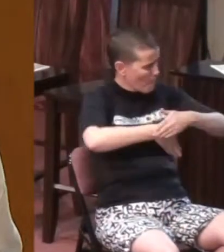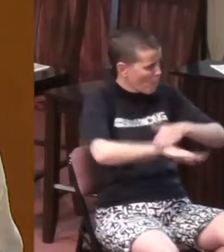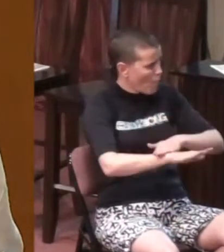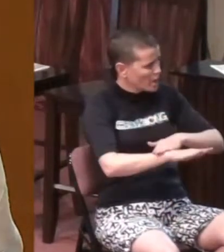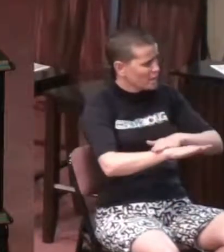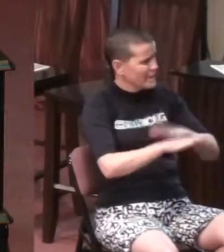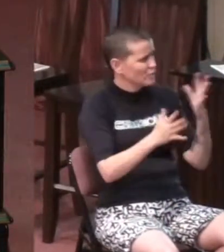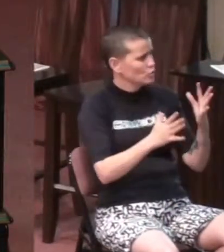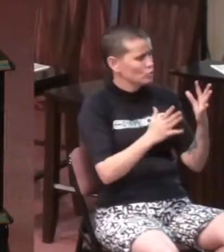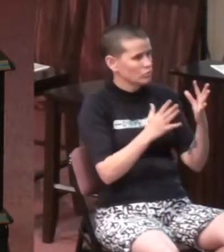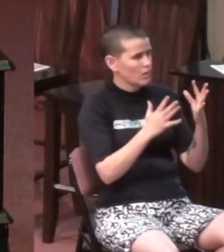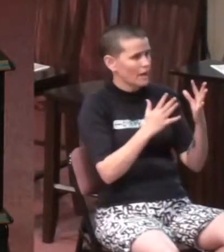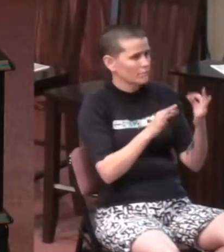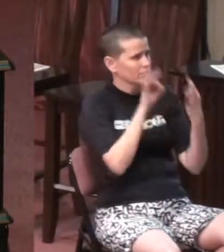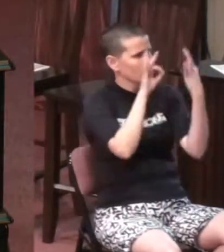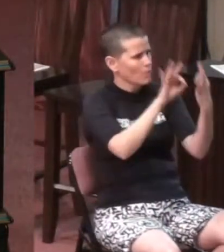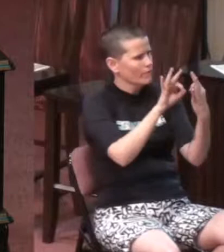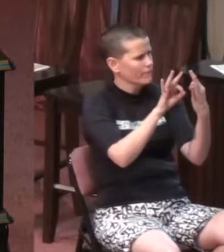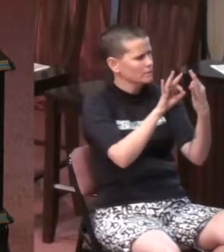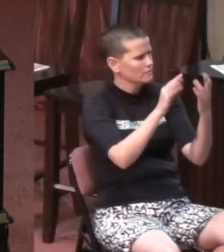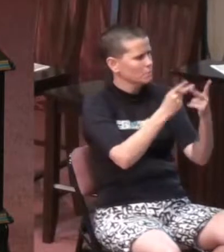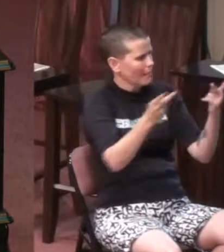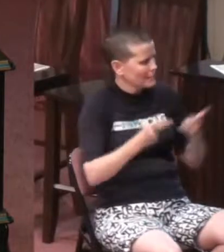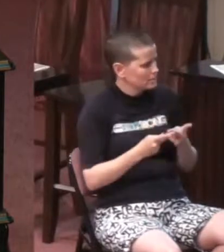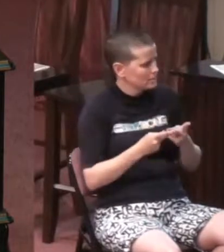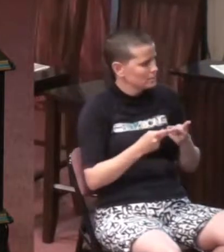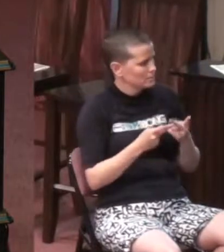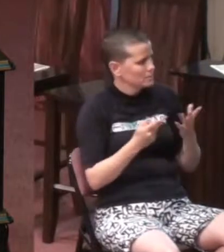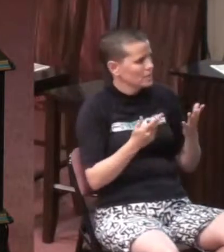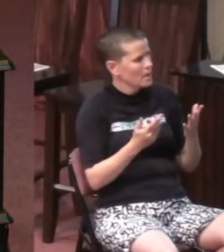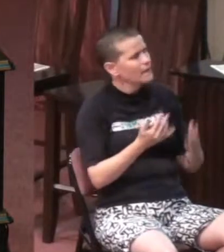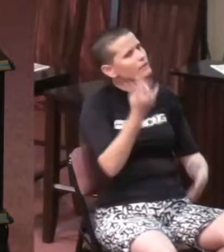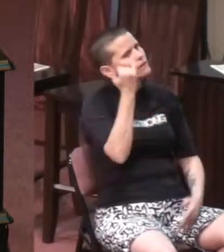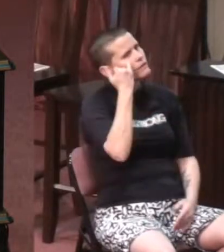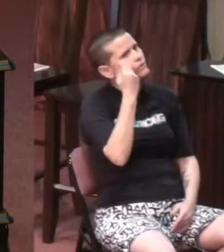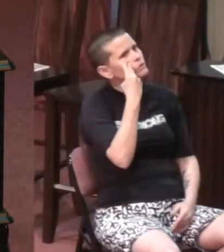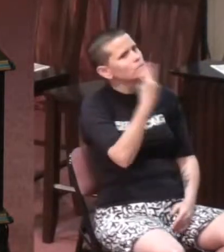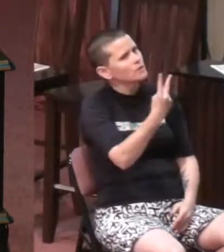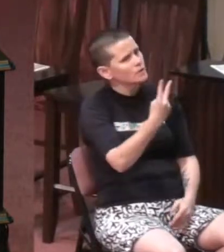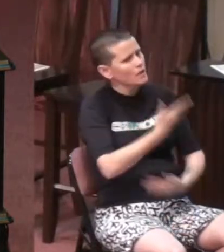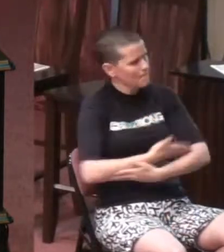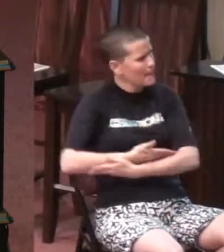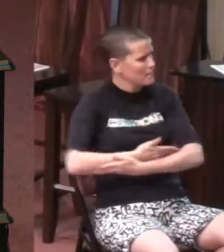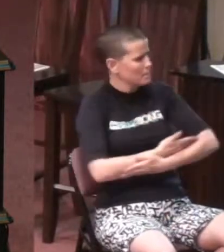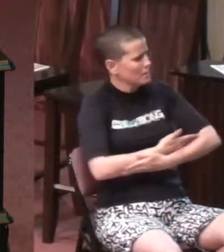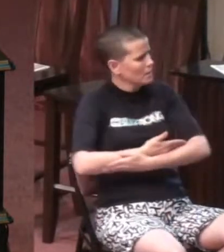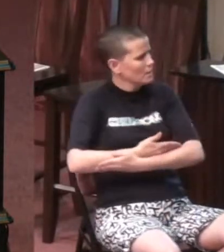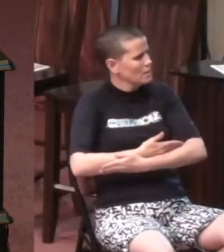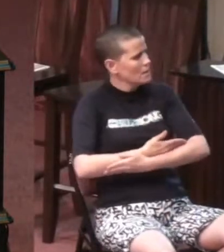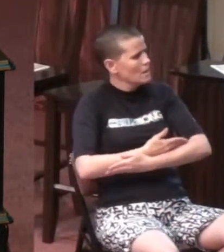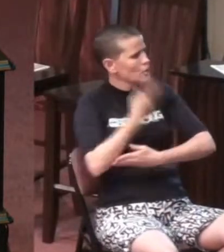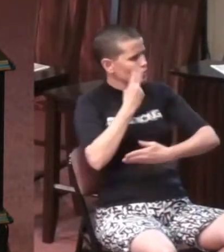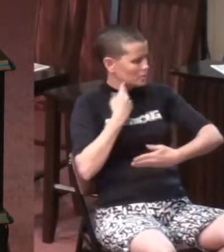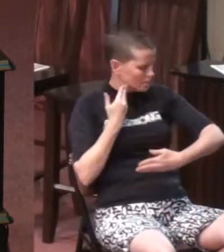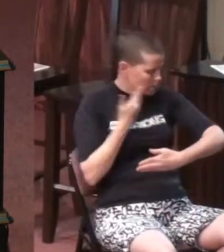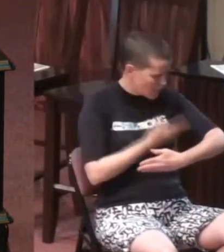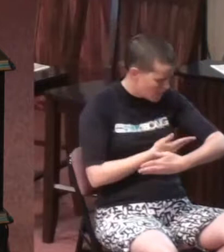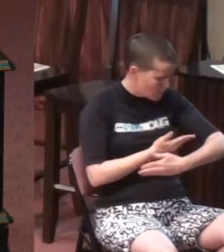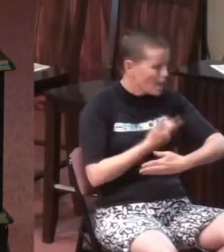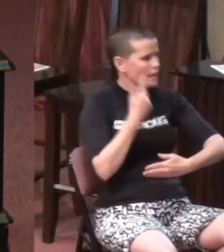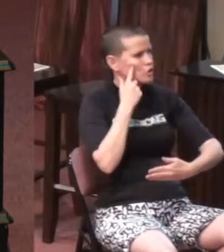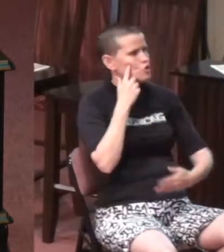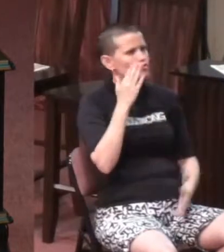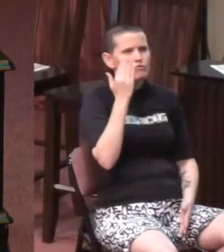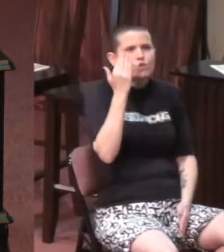will leave it. And if you see a beautiful child who's just come to the planet, they know it. You all, do you remember it? The meadow of